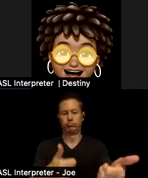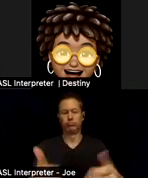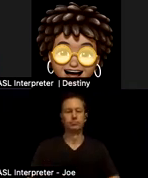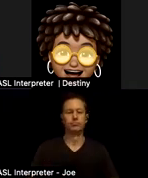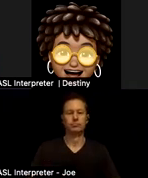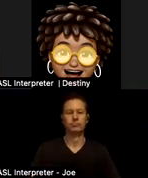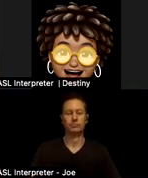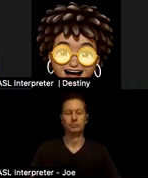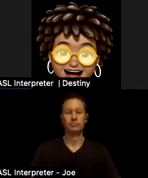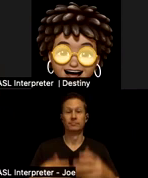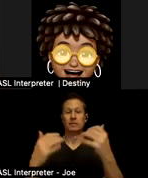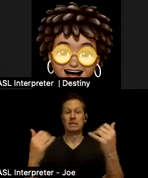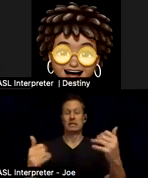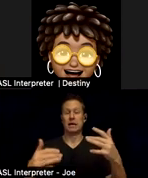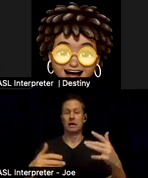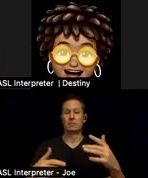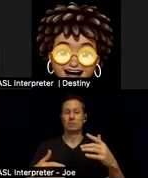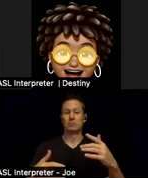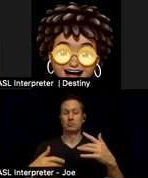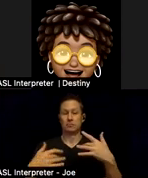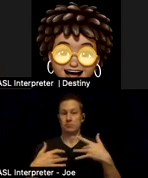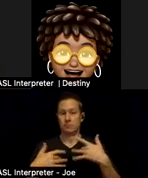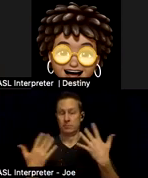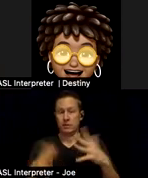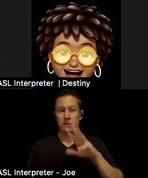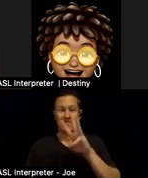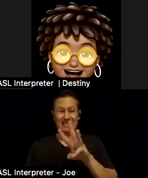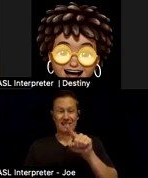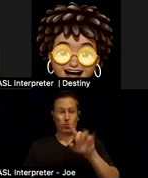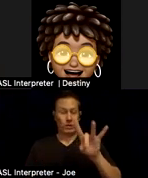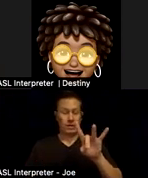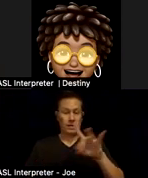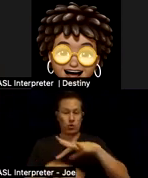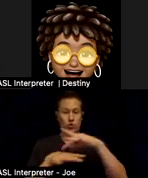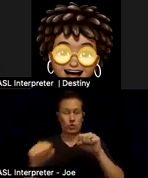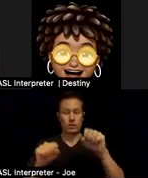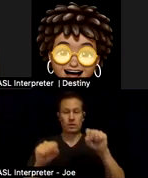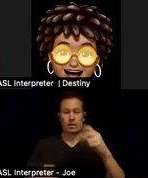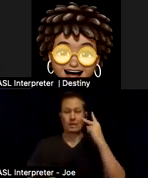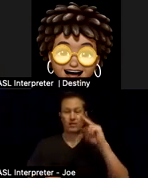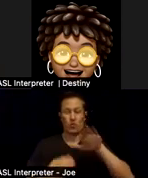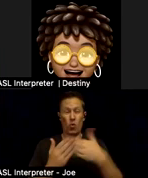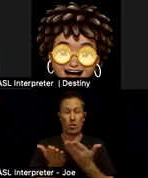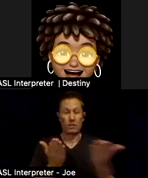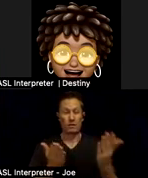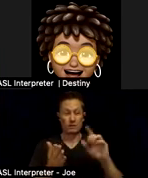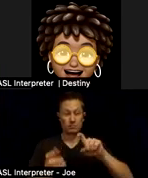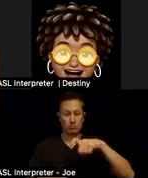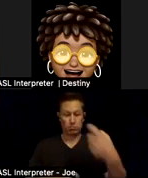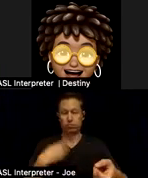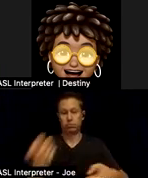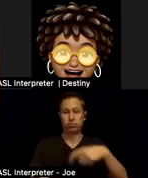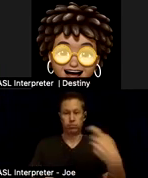All right, now that we experienced the 6.8 magnitude earthquake, you can see all the items that are down on the floor. So